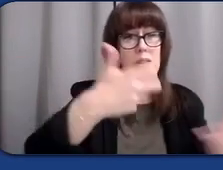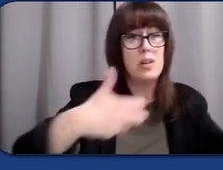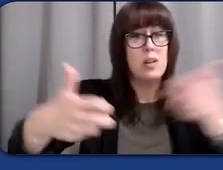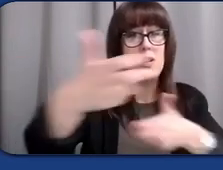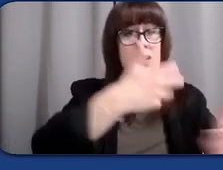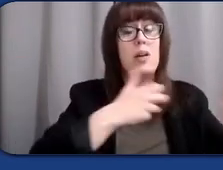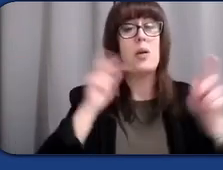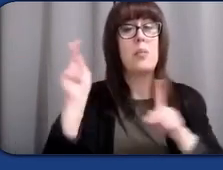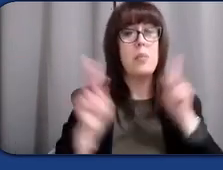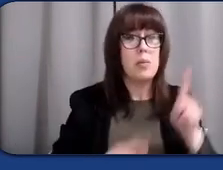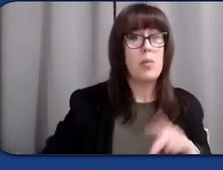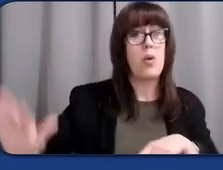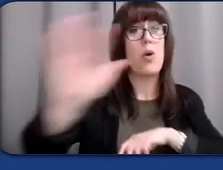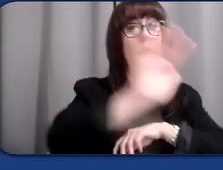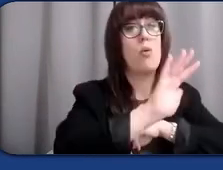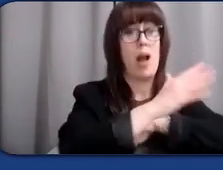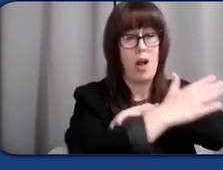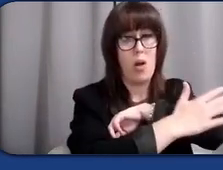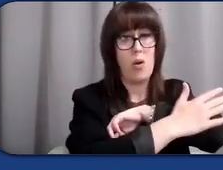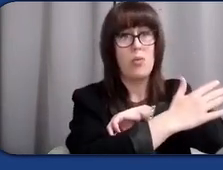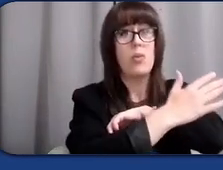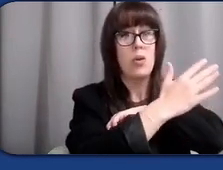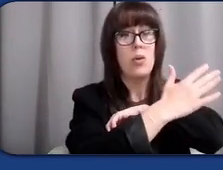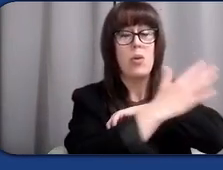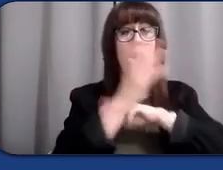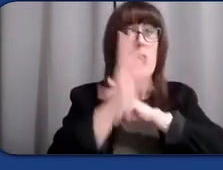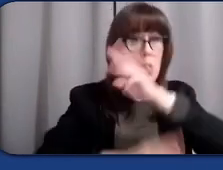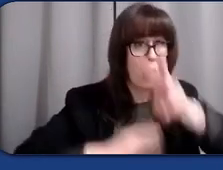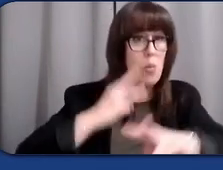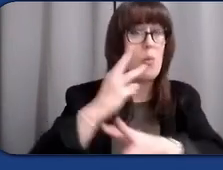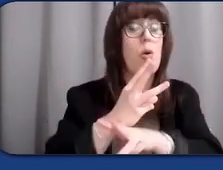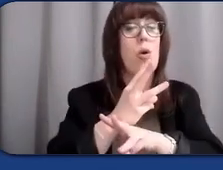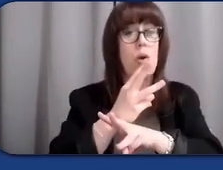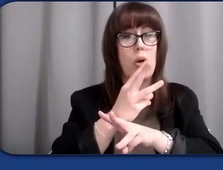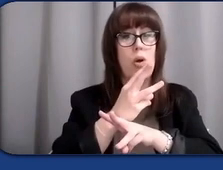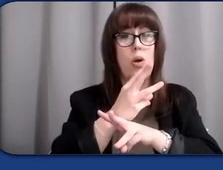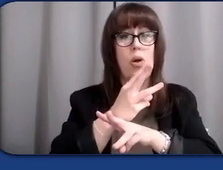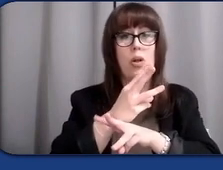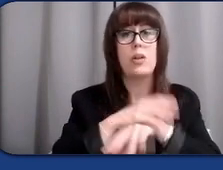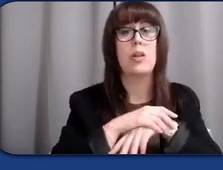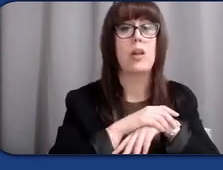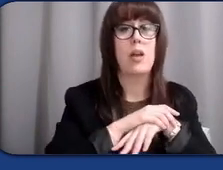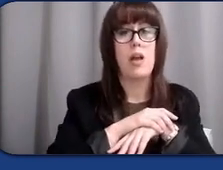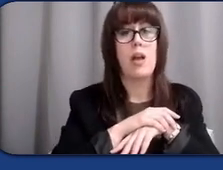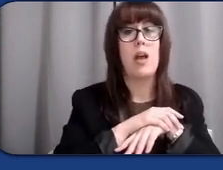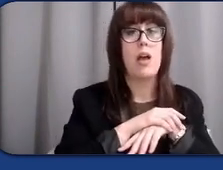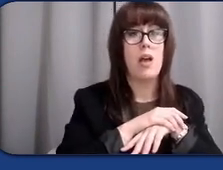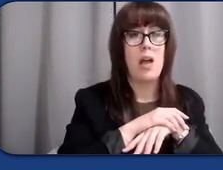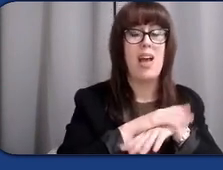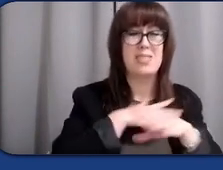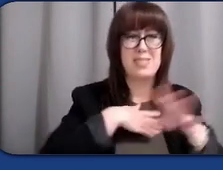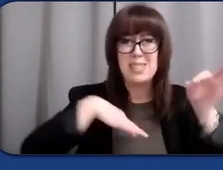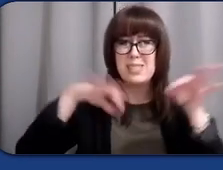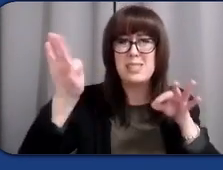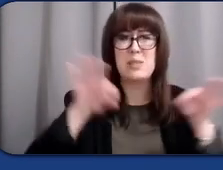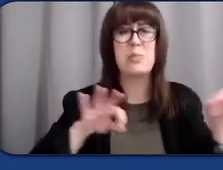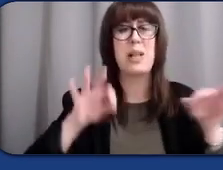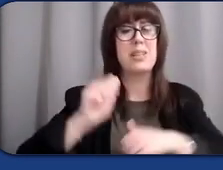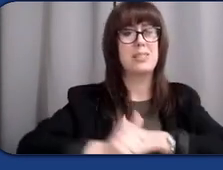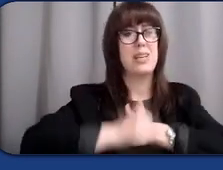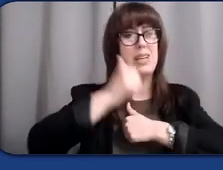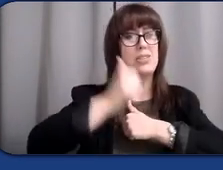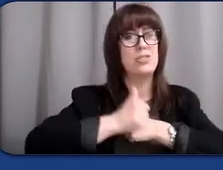on how dangerous is our invention into